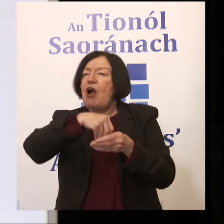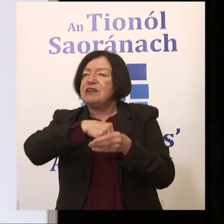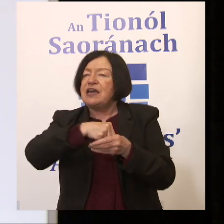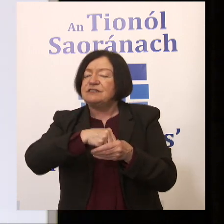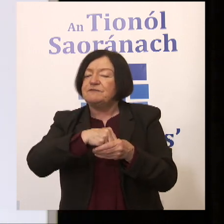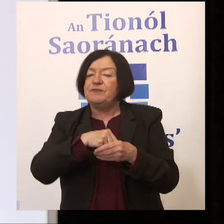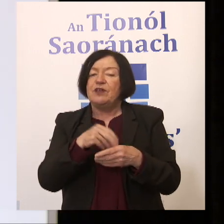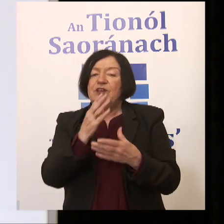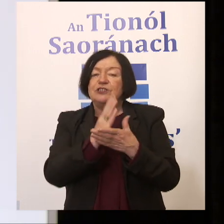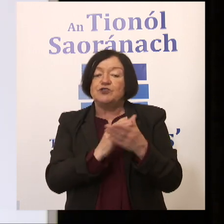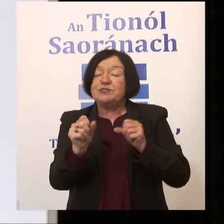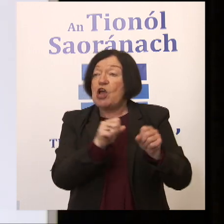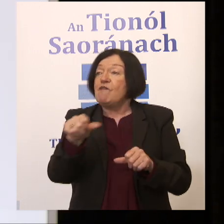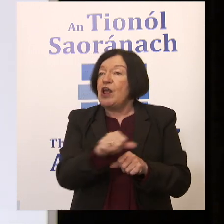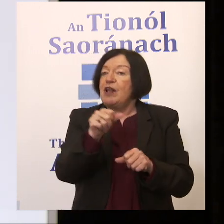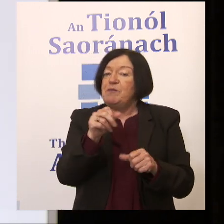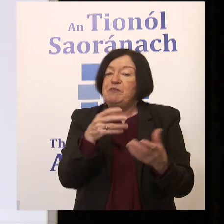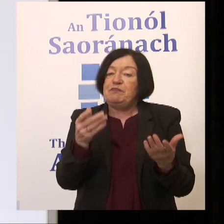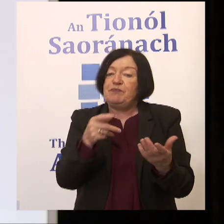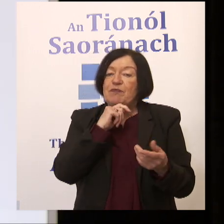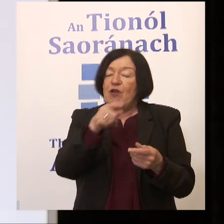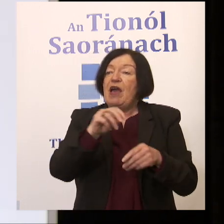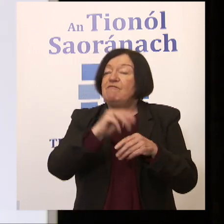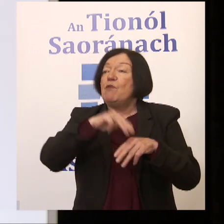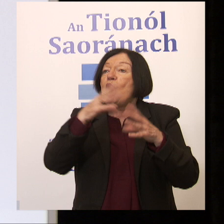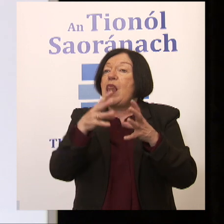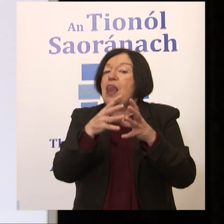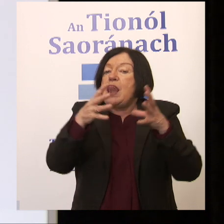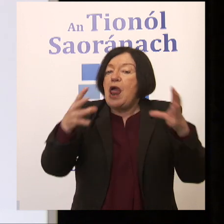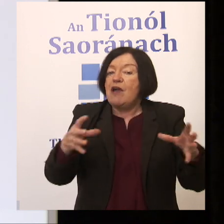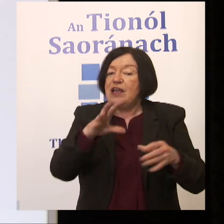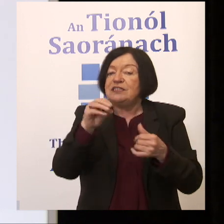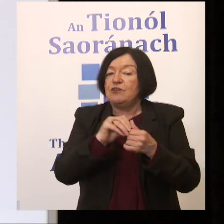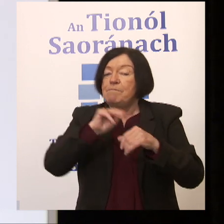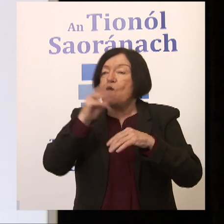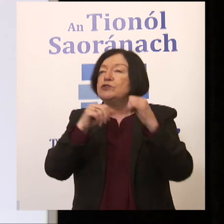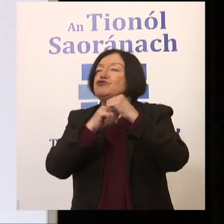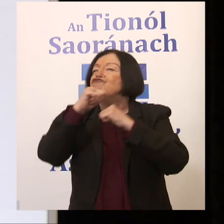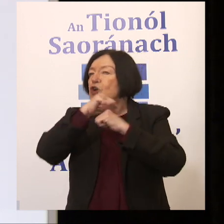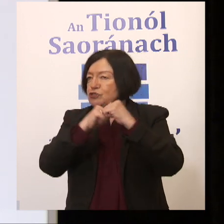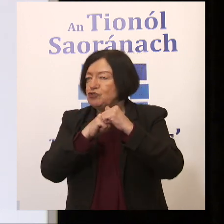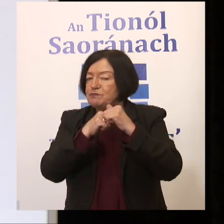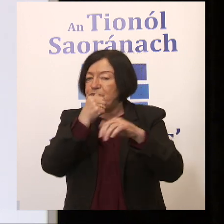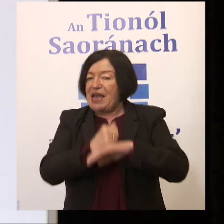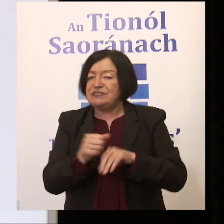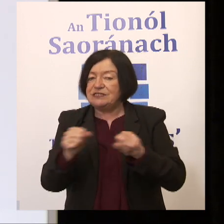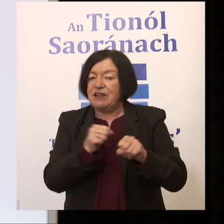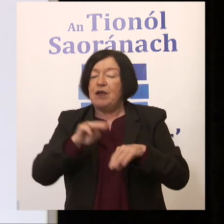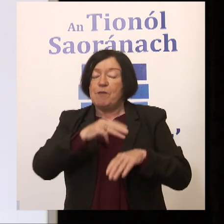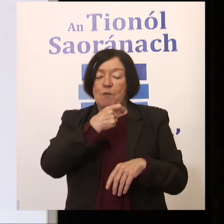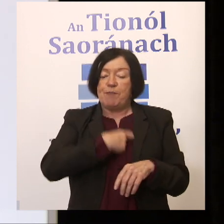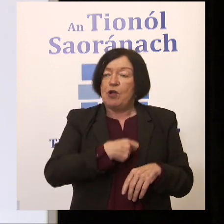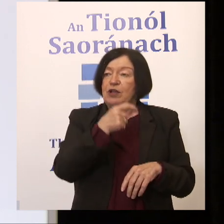but certain service areas might lend themselves to a larger scale, particularly more infrastructure-based services, whereas more